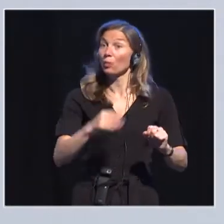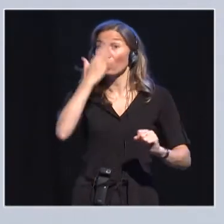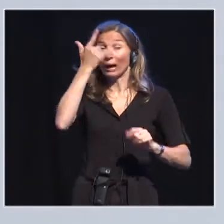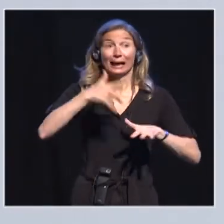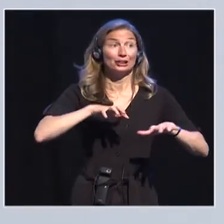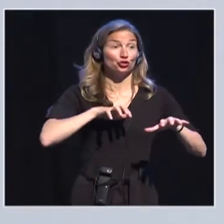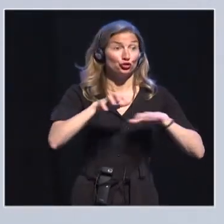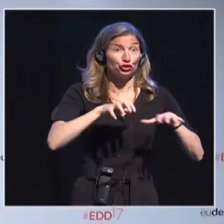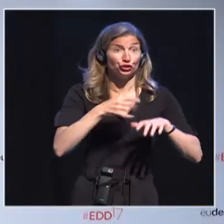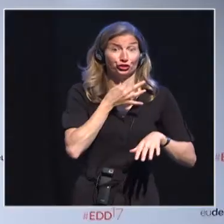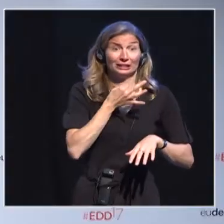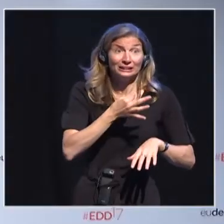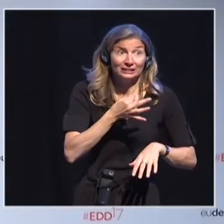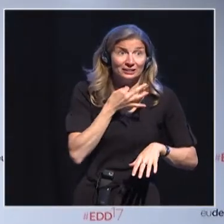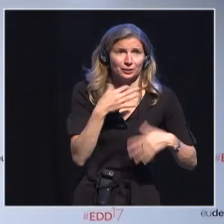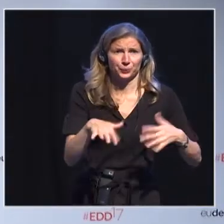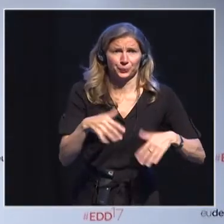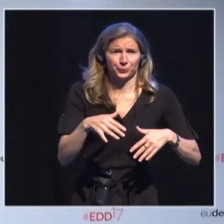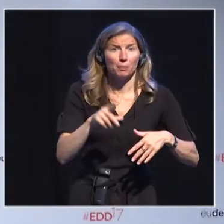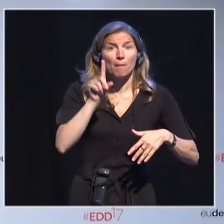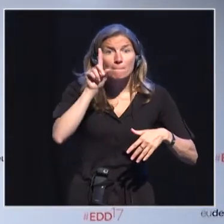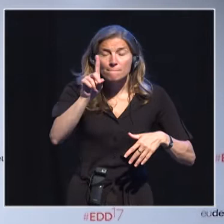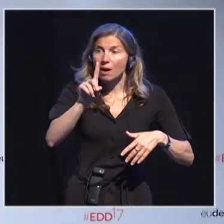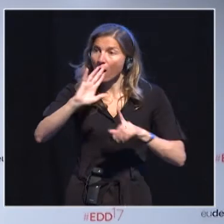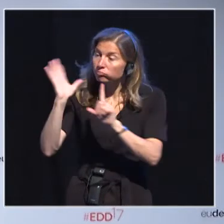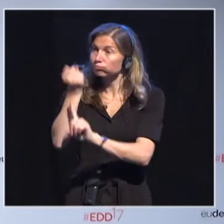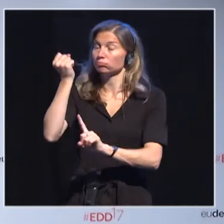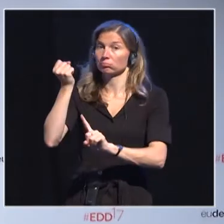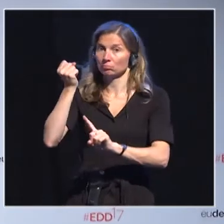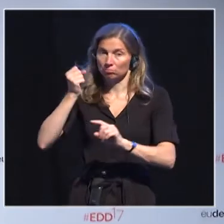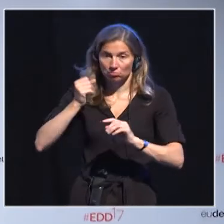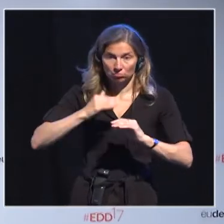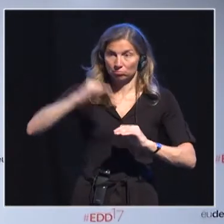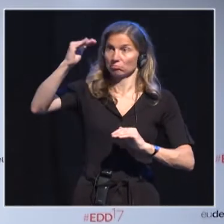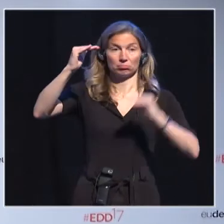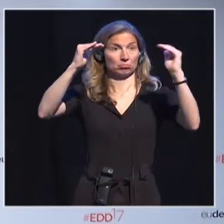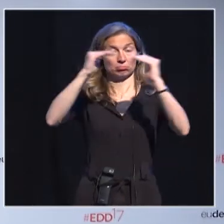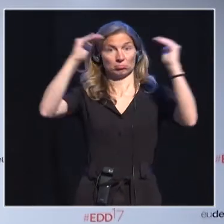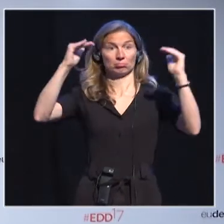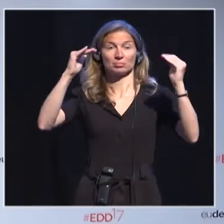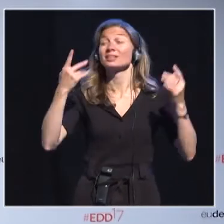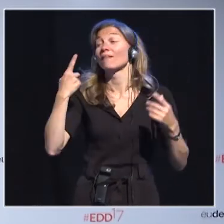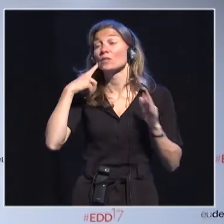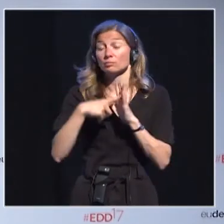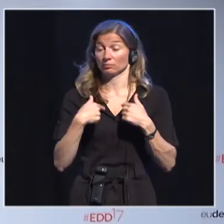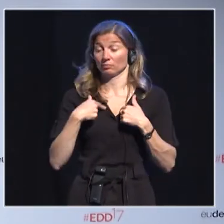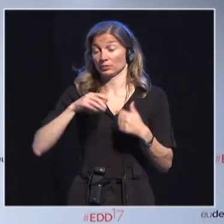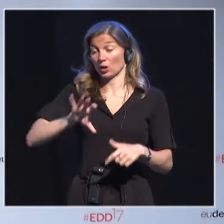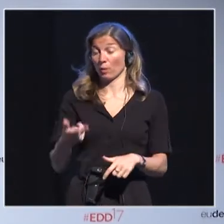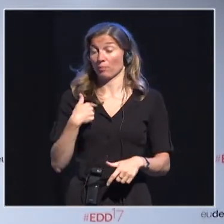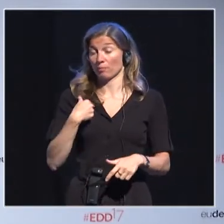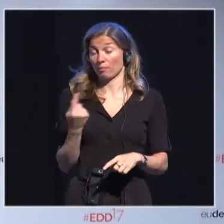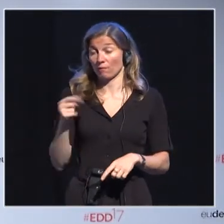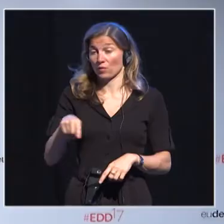well. This is where you should go, on the contrary. And then you have other countries within the continent, like my own. I come from Egypt, and I cited